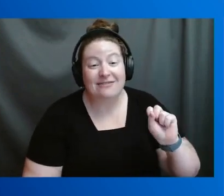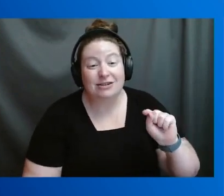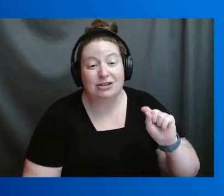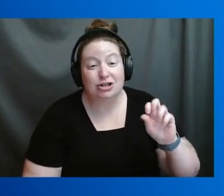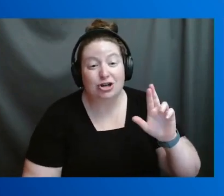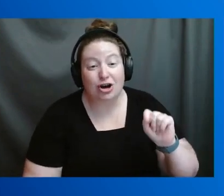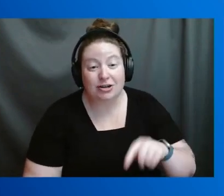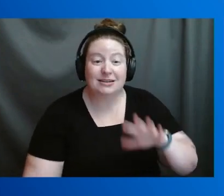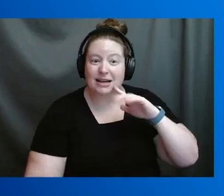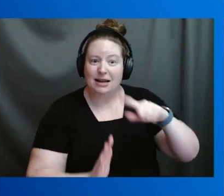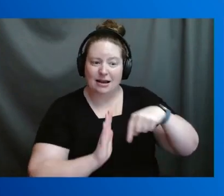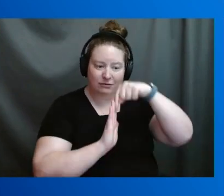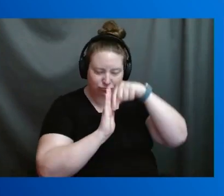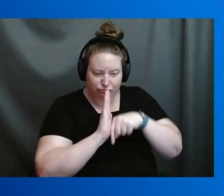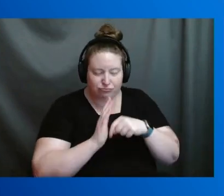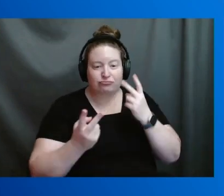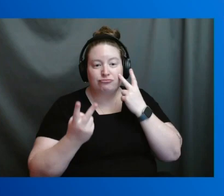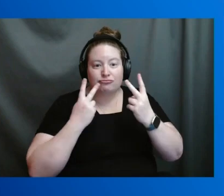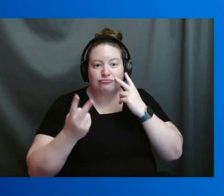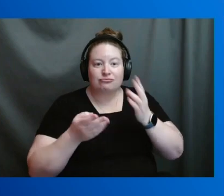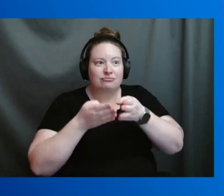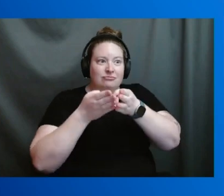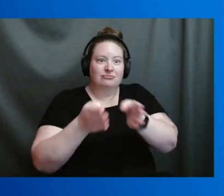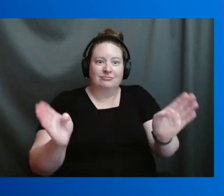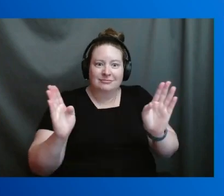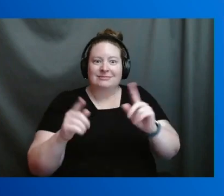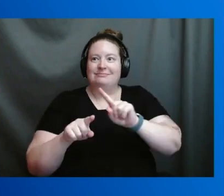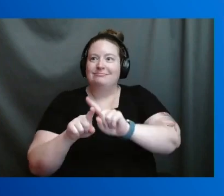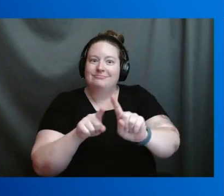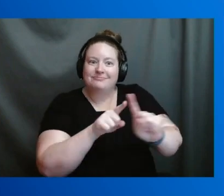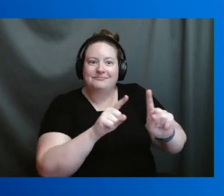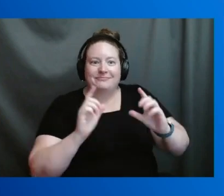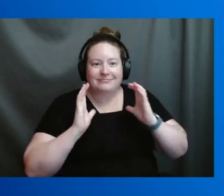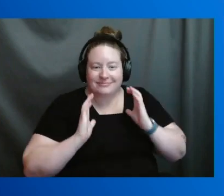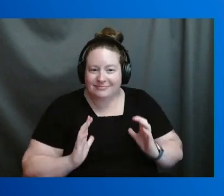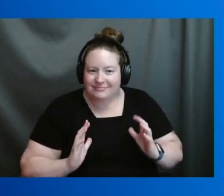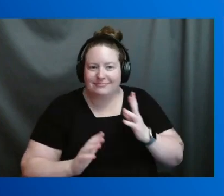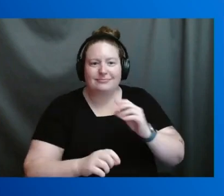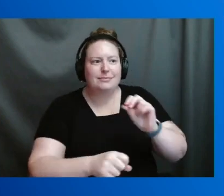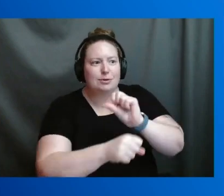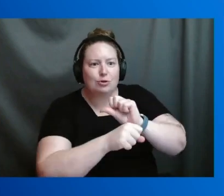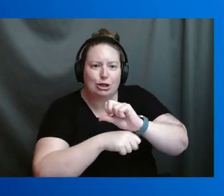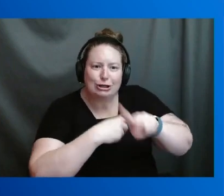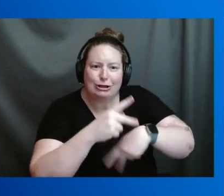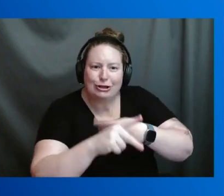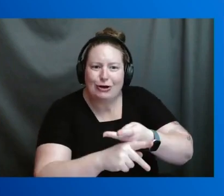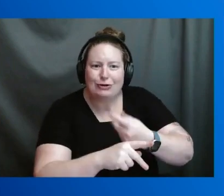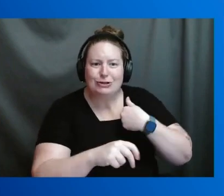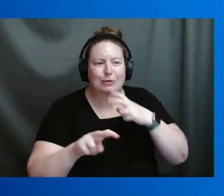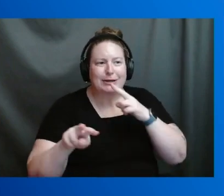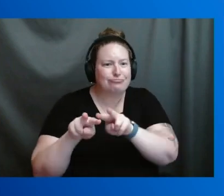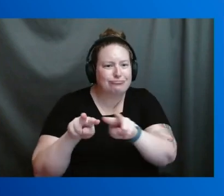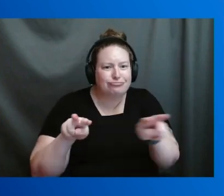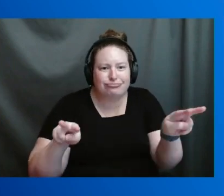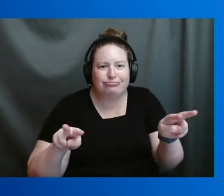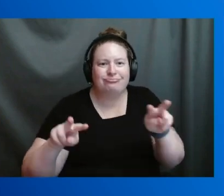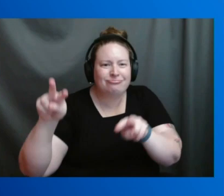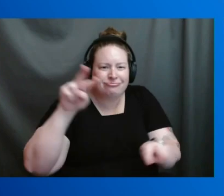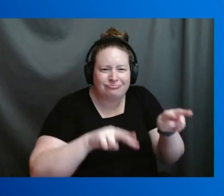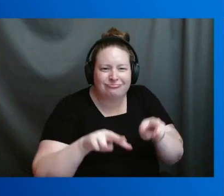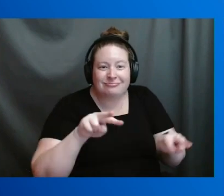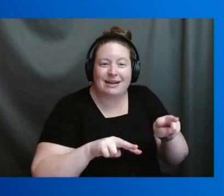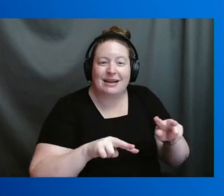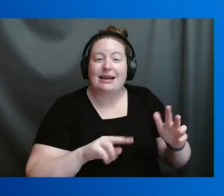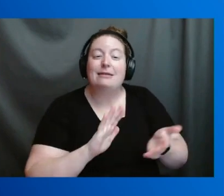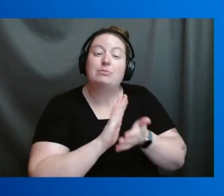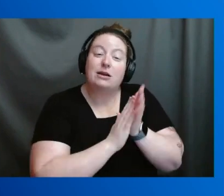such a heterogeneous set of customers and workloads in order to drive innovation up and down sort of the stack and get those efficiencies, right? Like, it's not